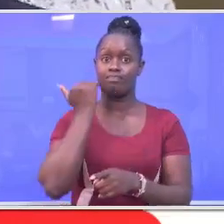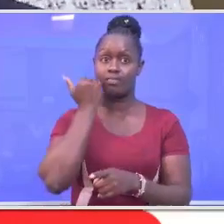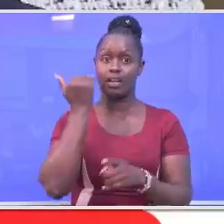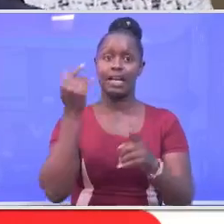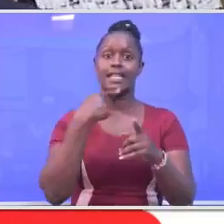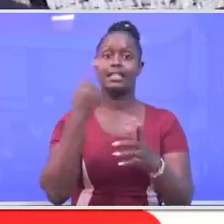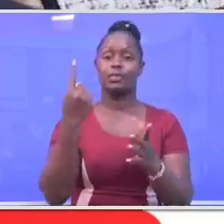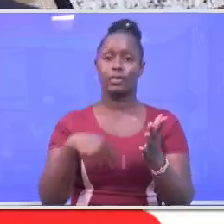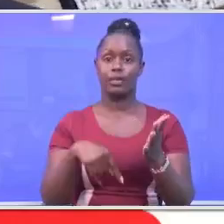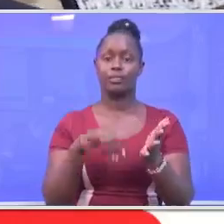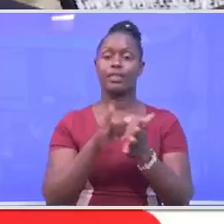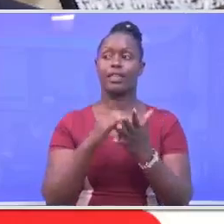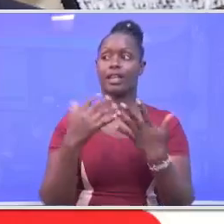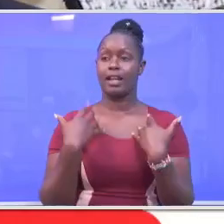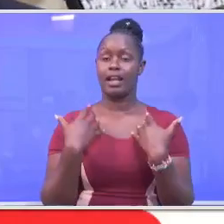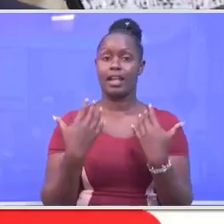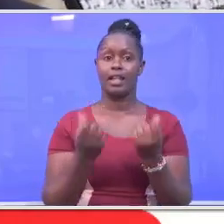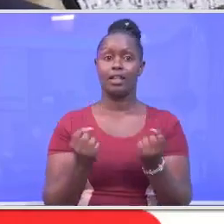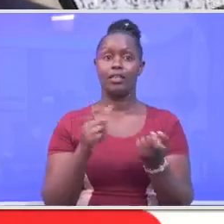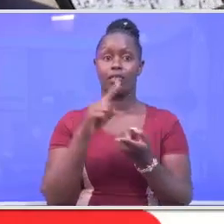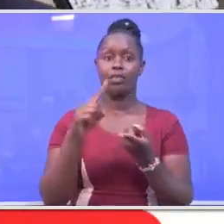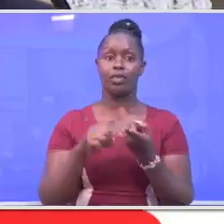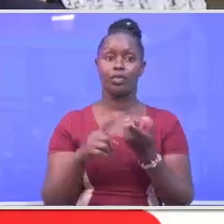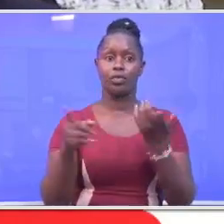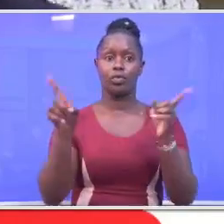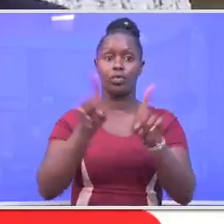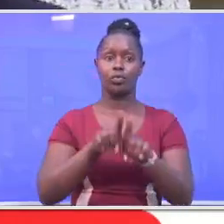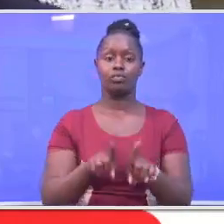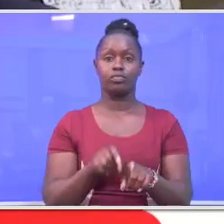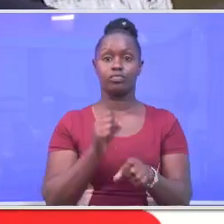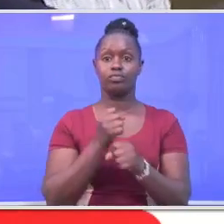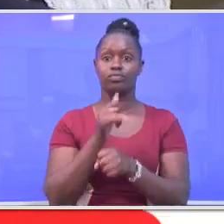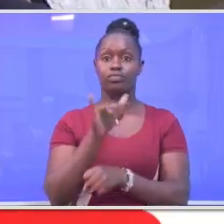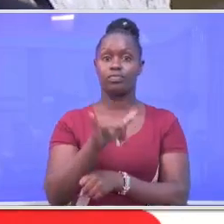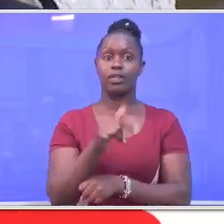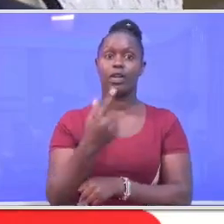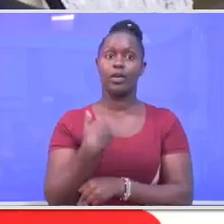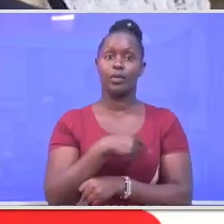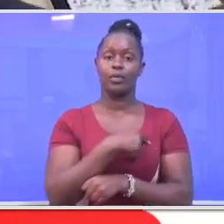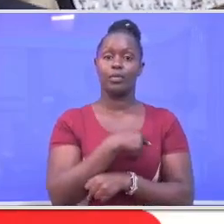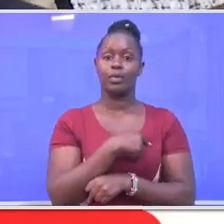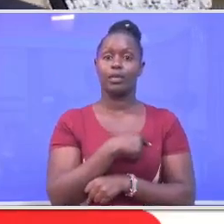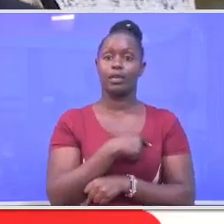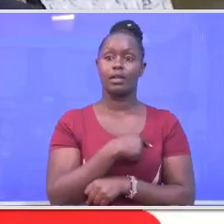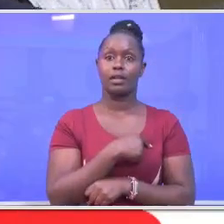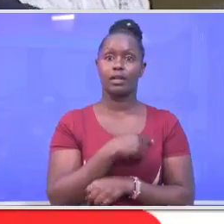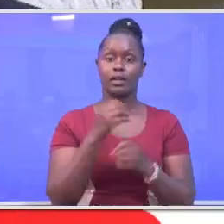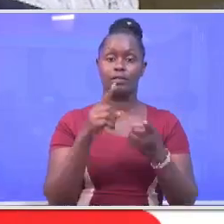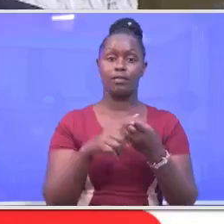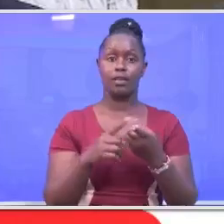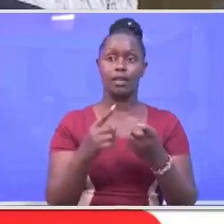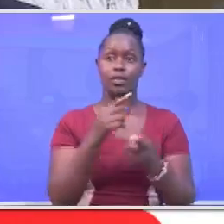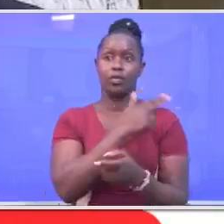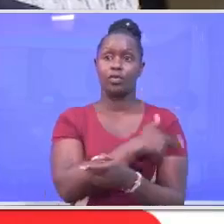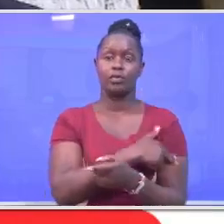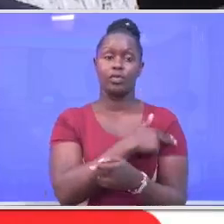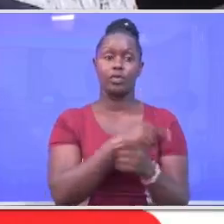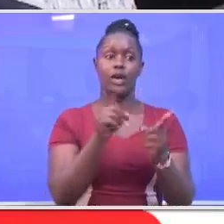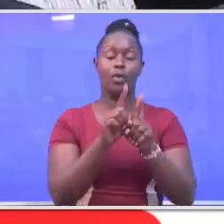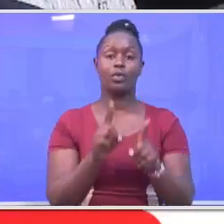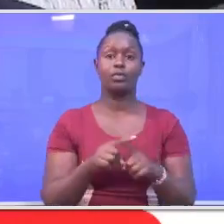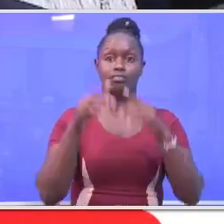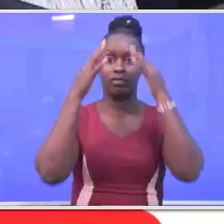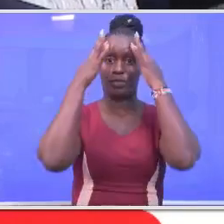do specialized treatment when they are not authorized to do specialized treatment, do we blame the hospital? It means the hospital was colluding with an